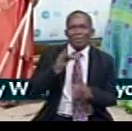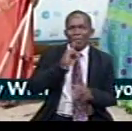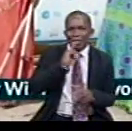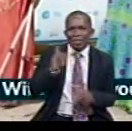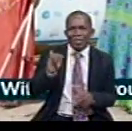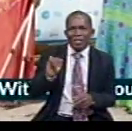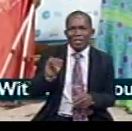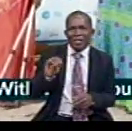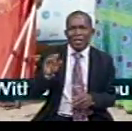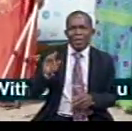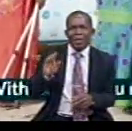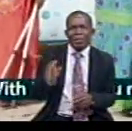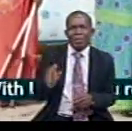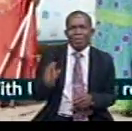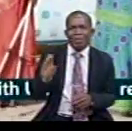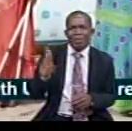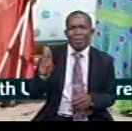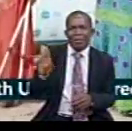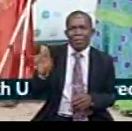Kwashi,